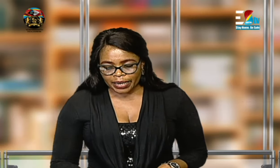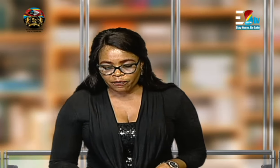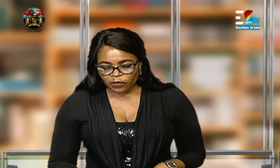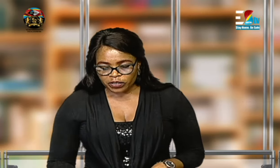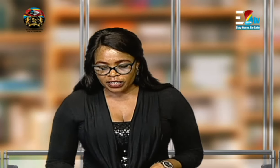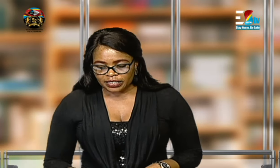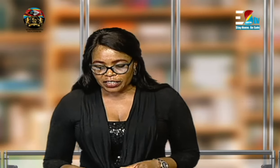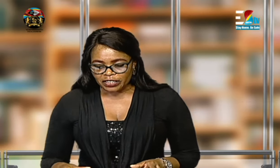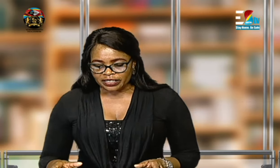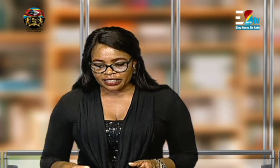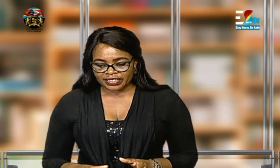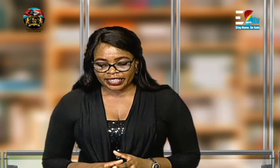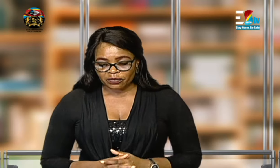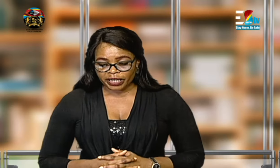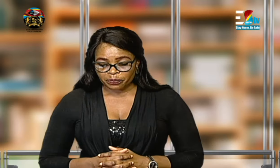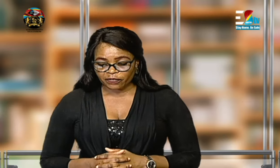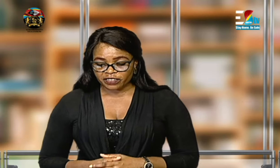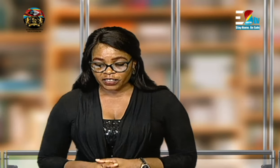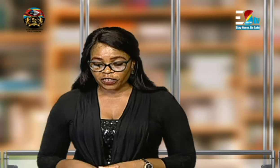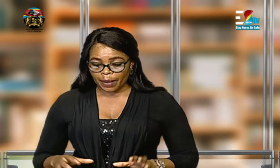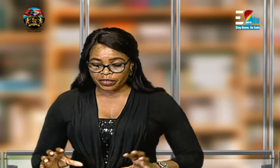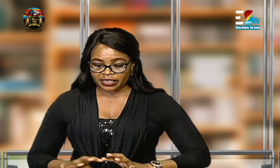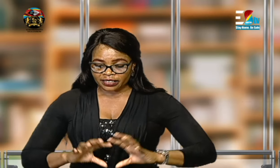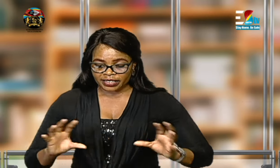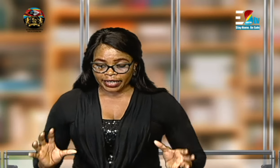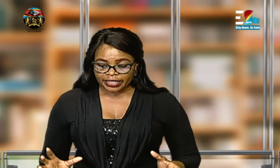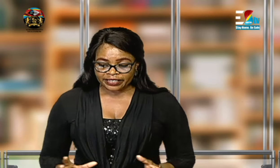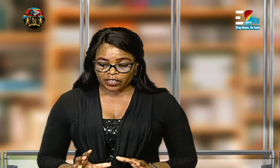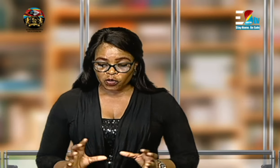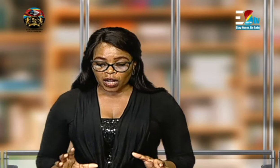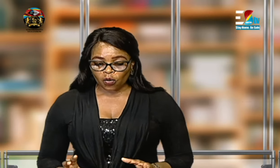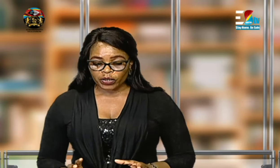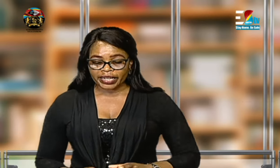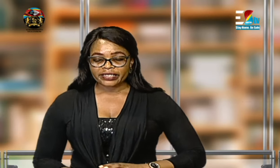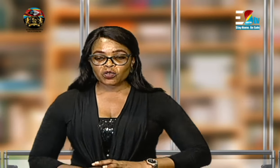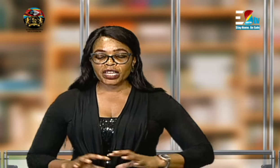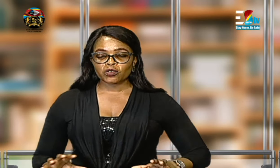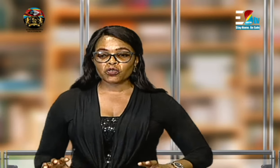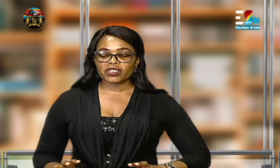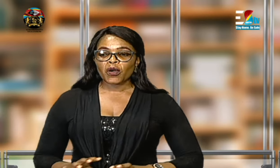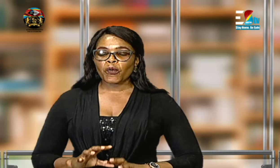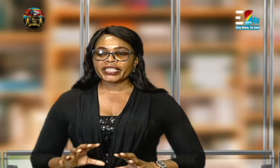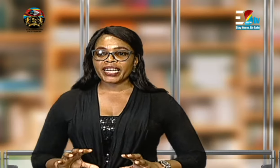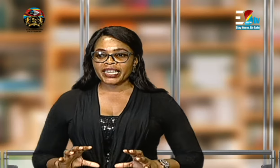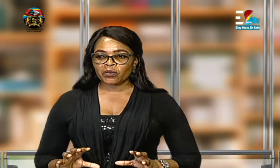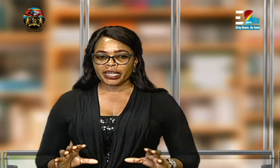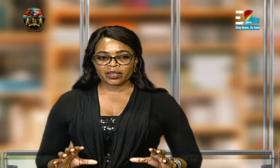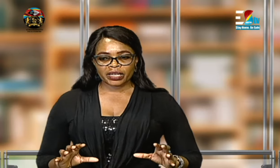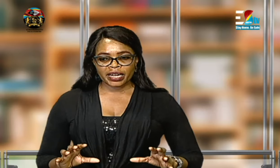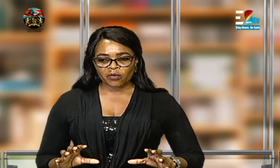siqhubeke ke emfundzi sithiteke sibuka siphetho sethu lapho sengithite siyasonga khona so uyasho ukuthi